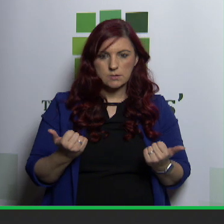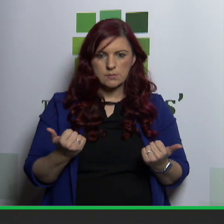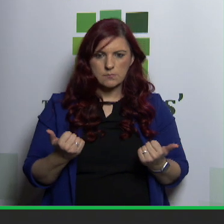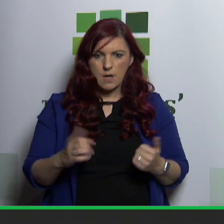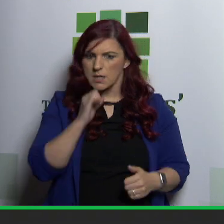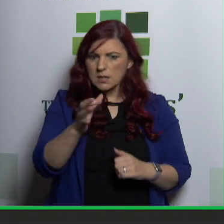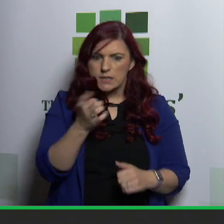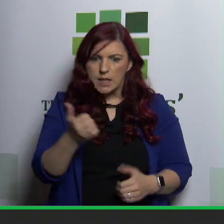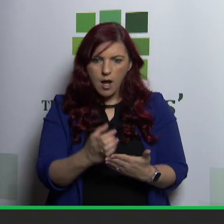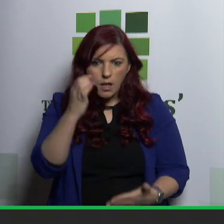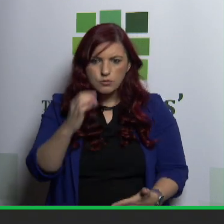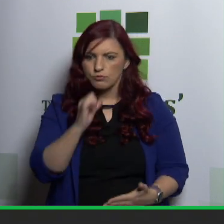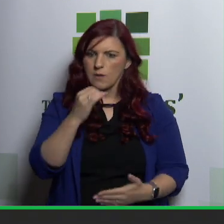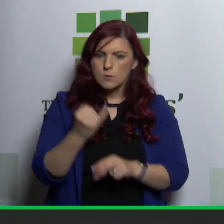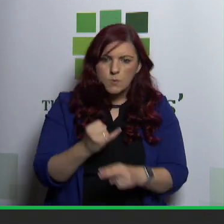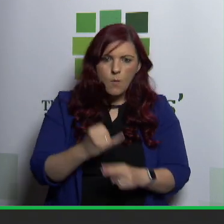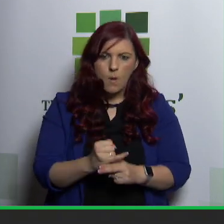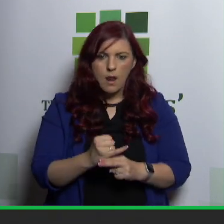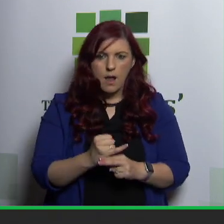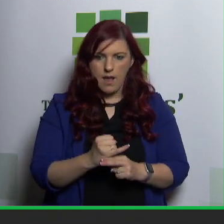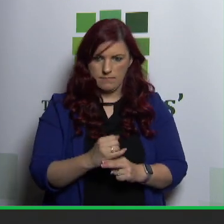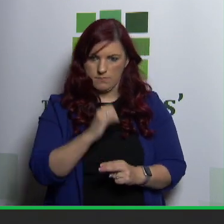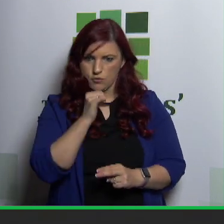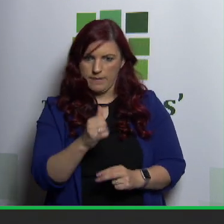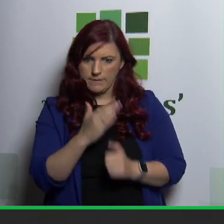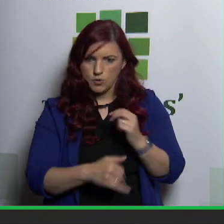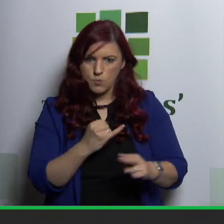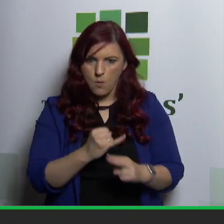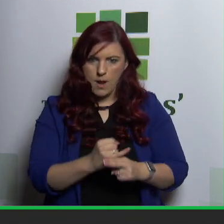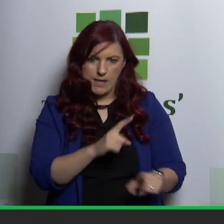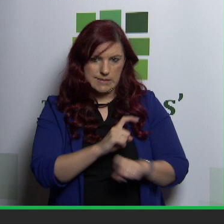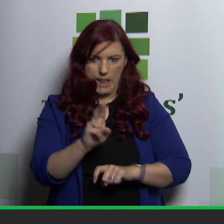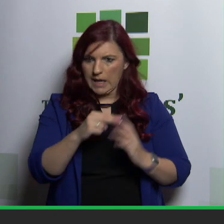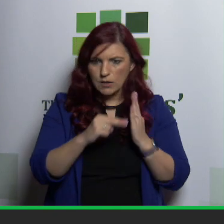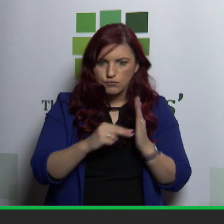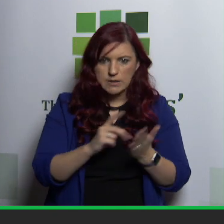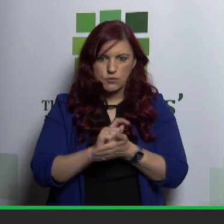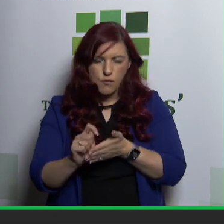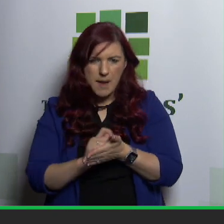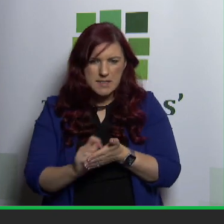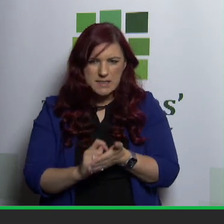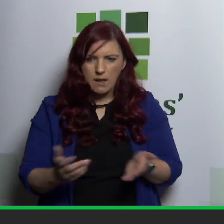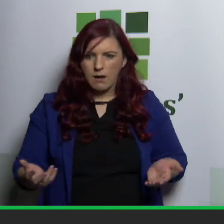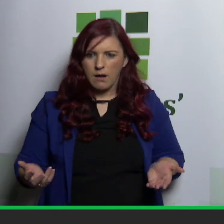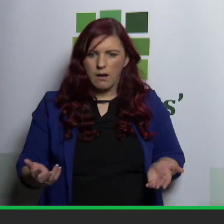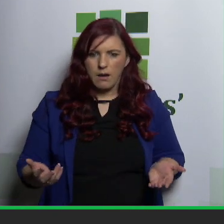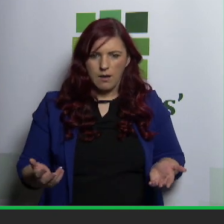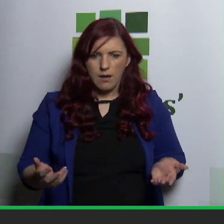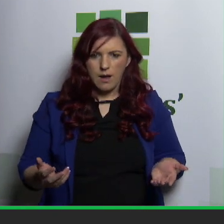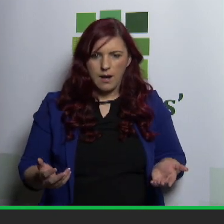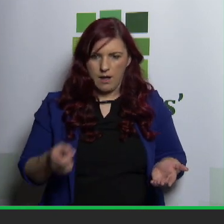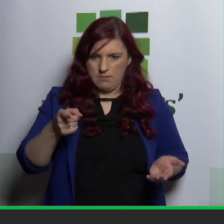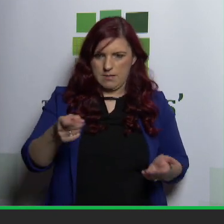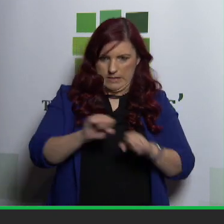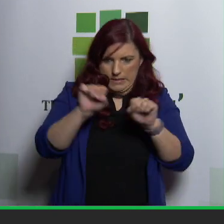didn't get any skill. I still haven't got any skill or anything like that. I still can't read or write, you know, and like, that's the way it